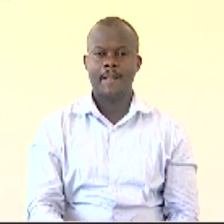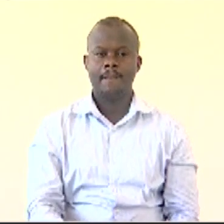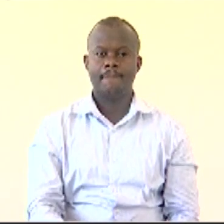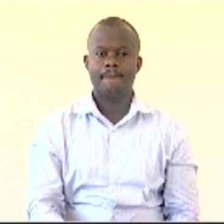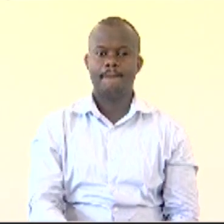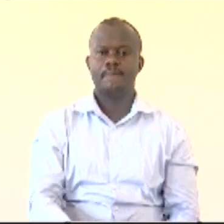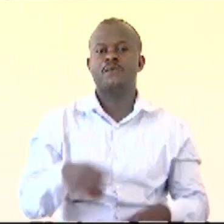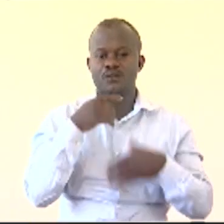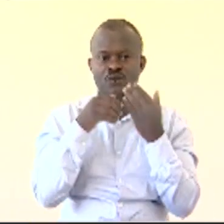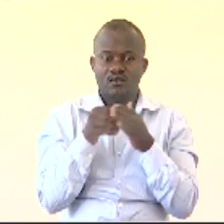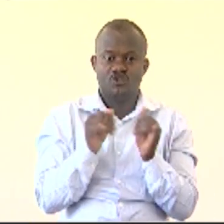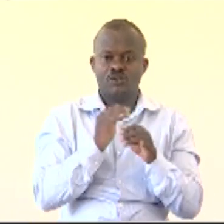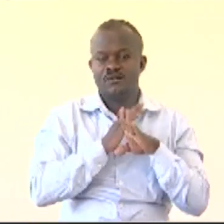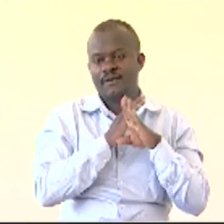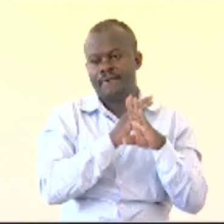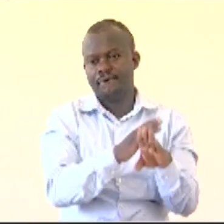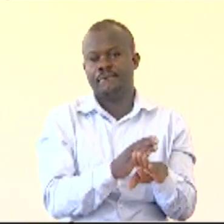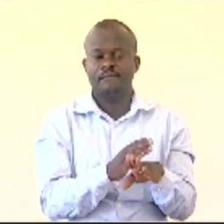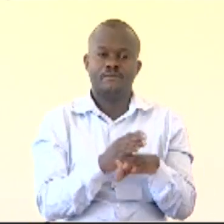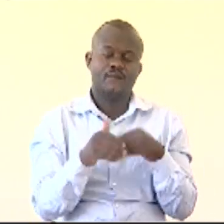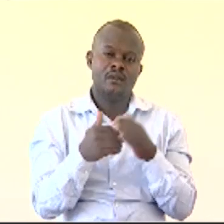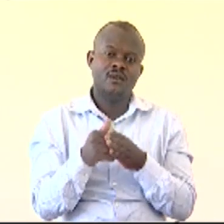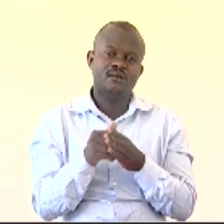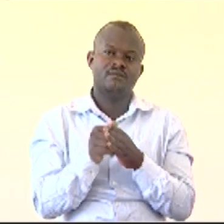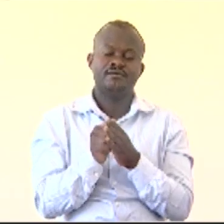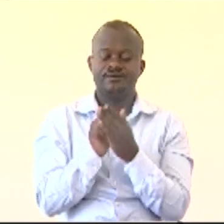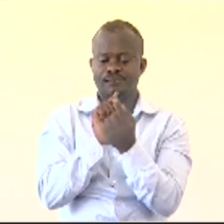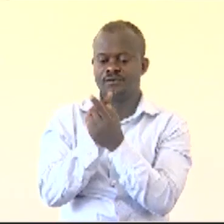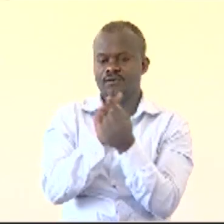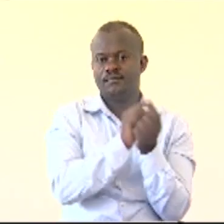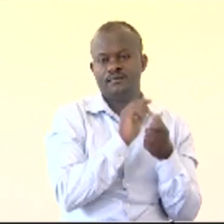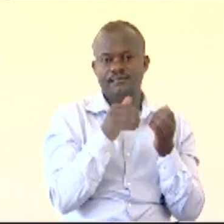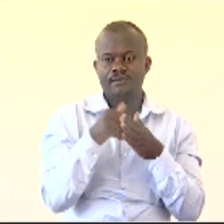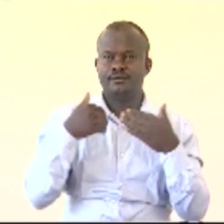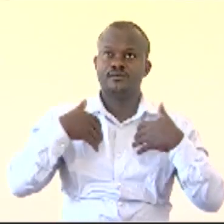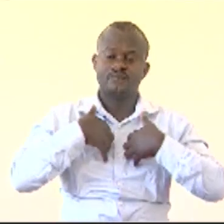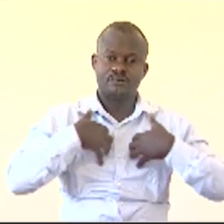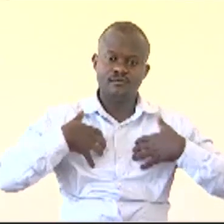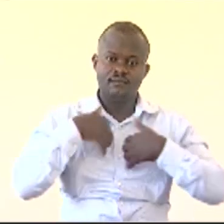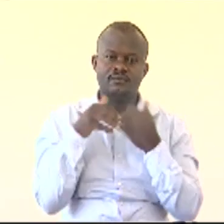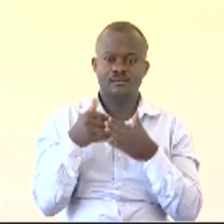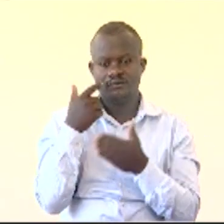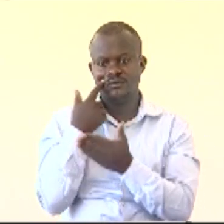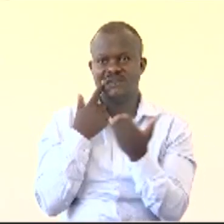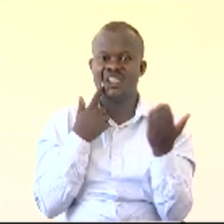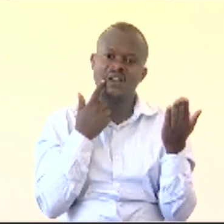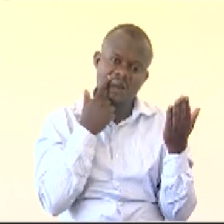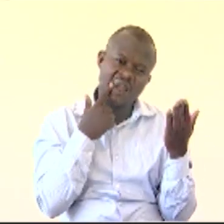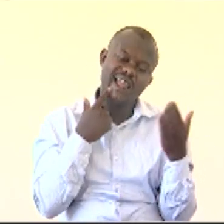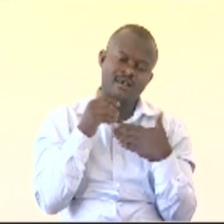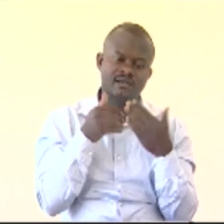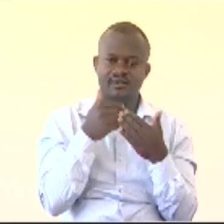So try to avoid being in contact with these wild animals, like bats and